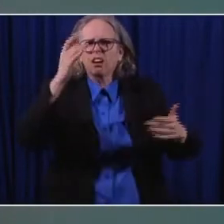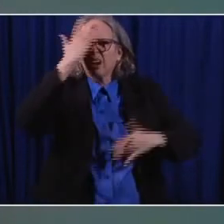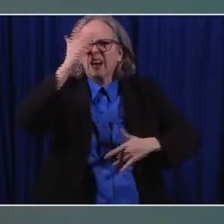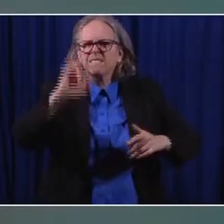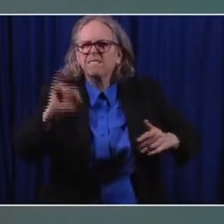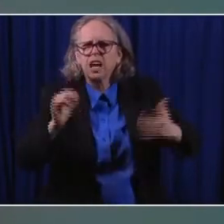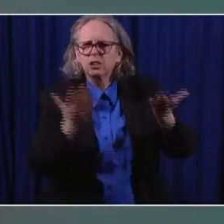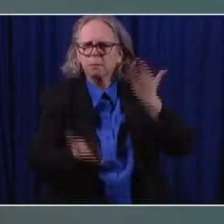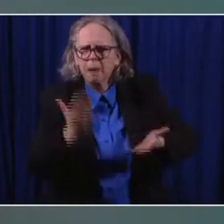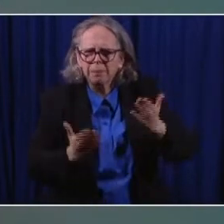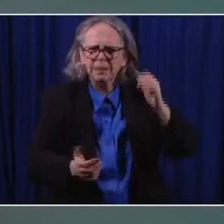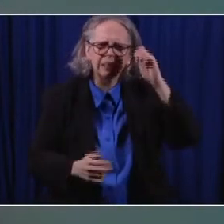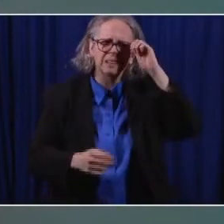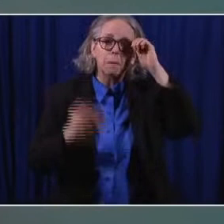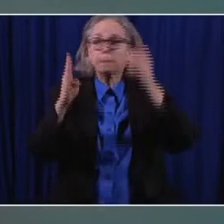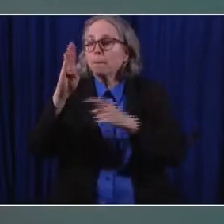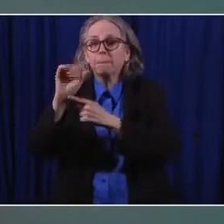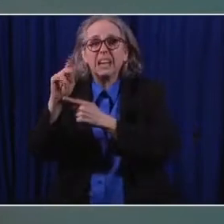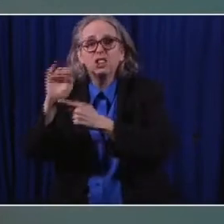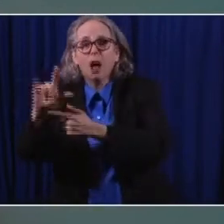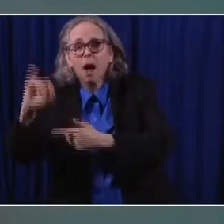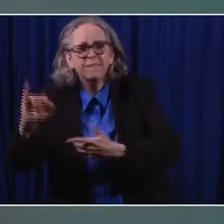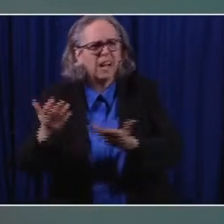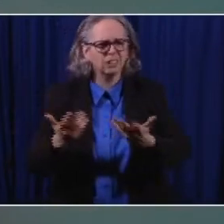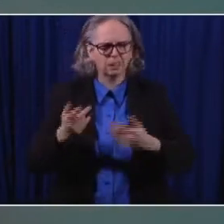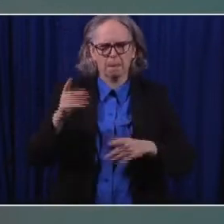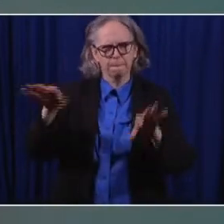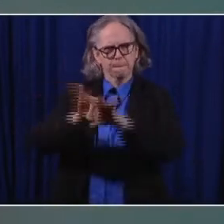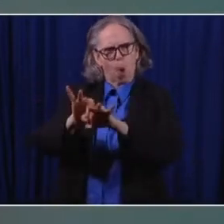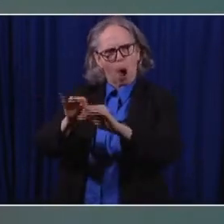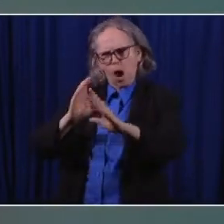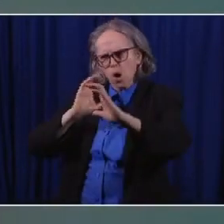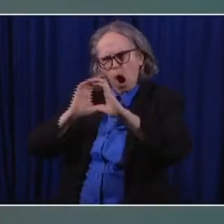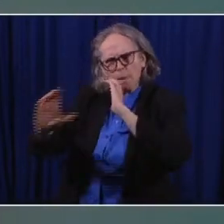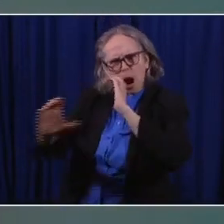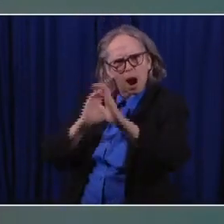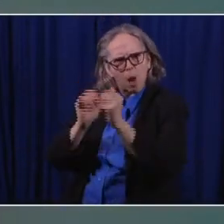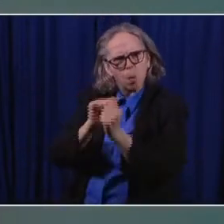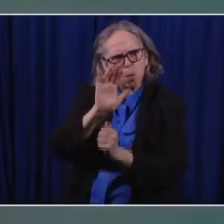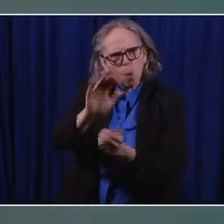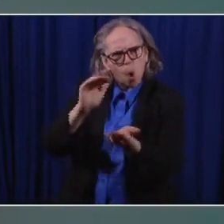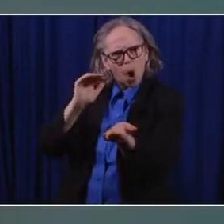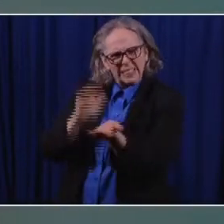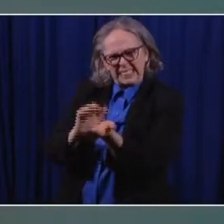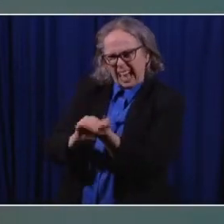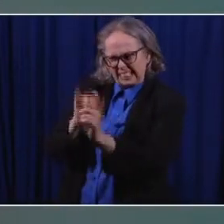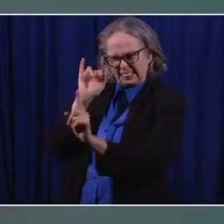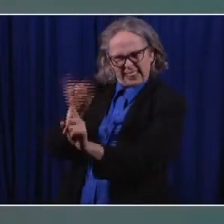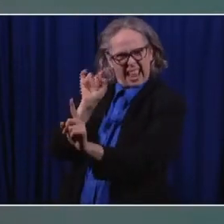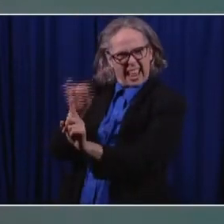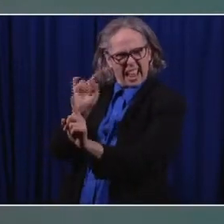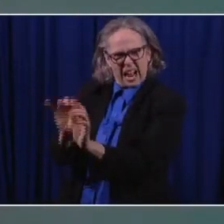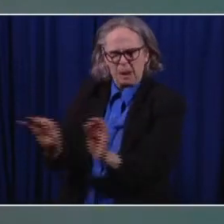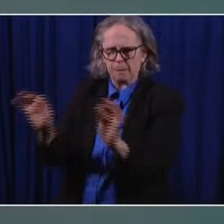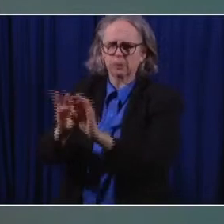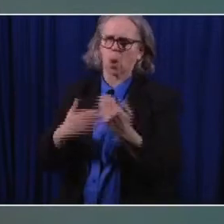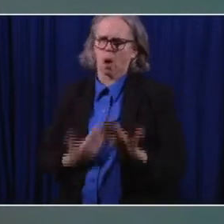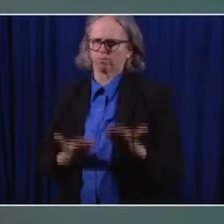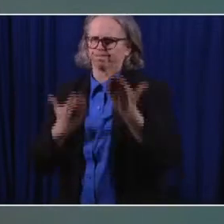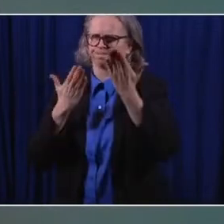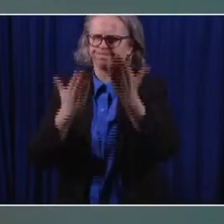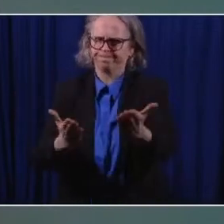of communication with your doctor. We're here to make sure you get through this. So that's what I would recommend. Talk to your doctor as much